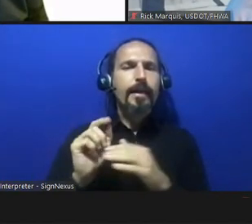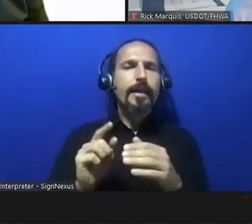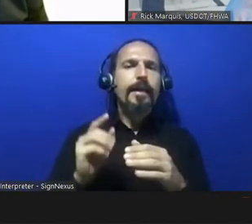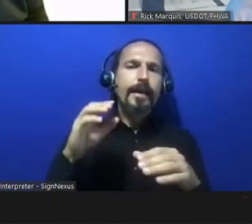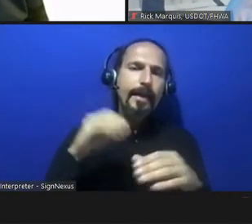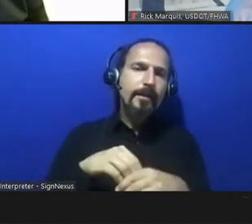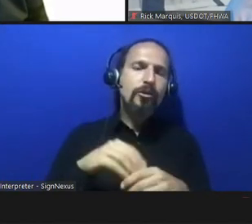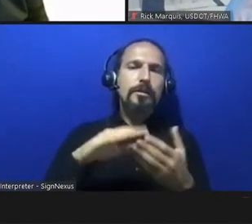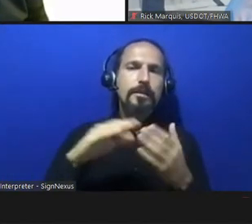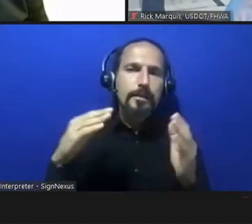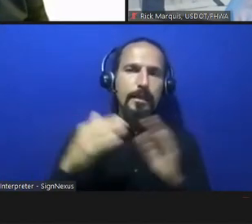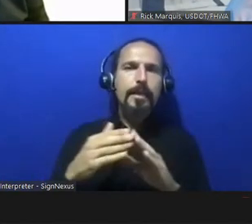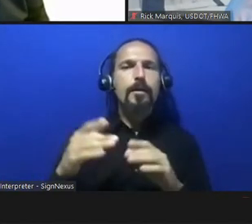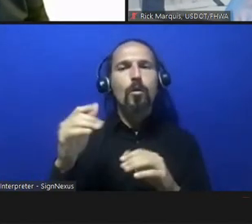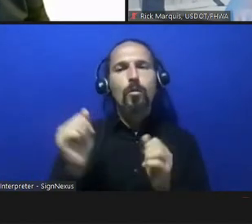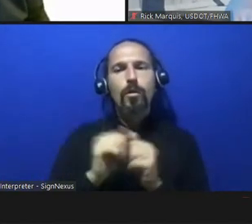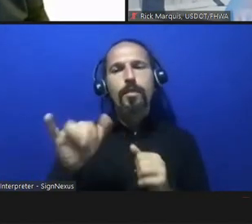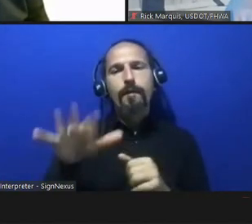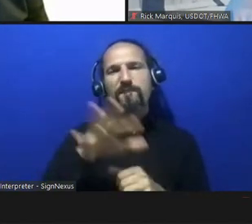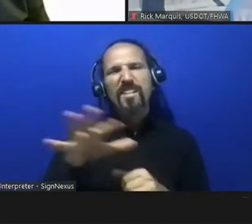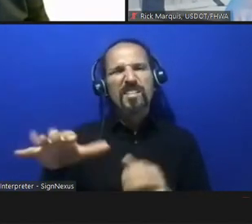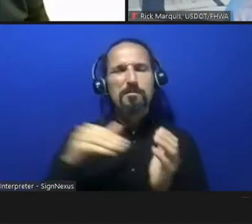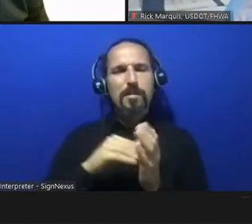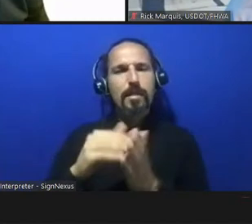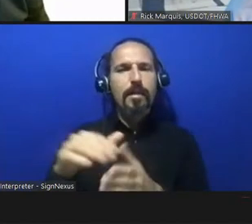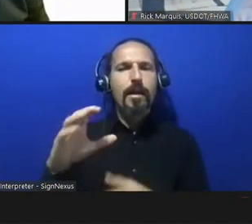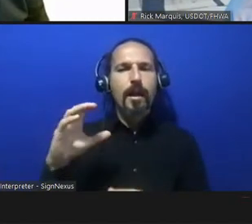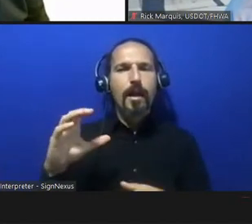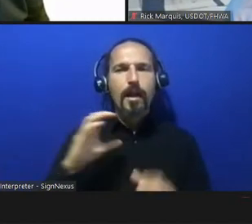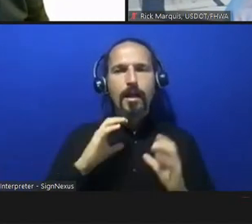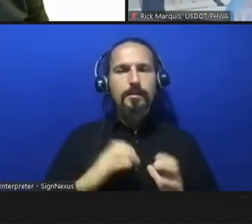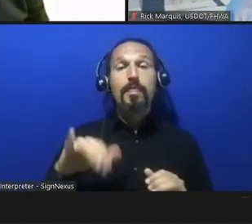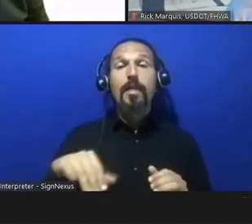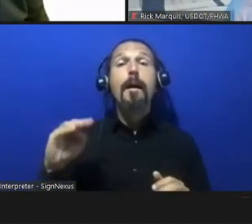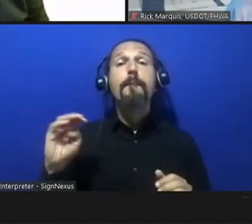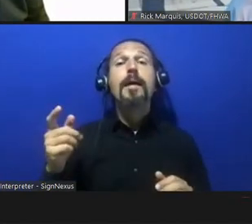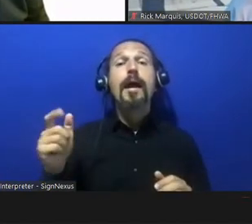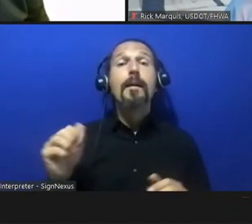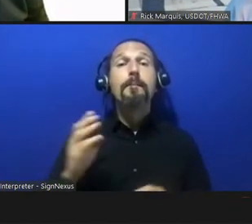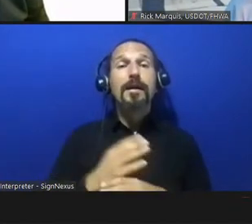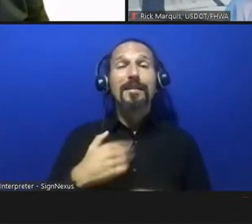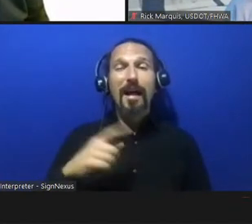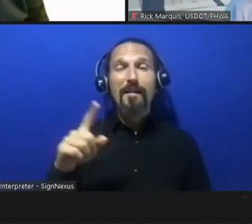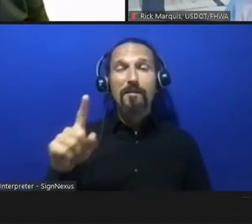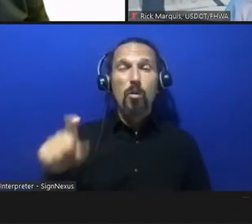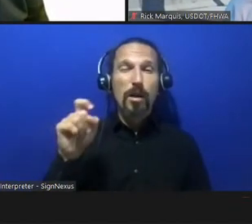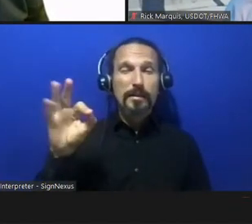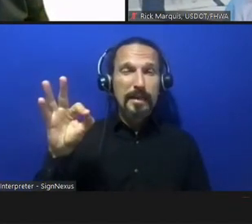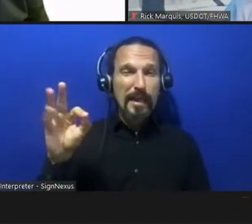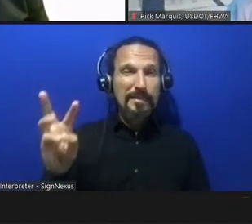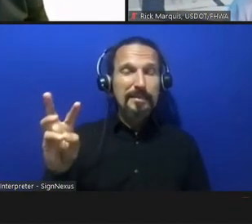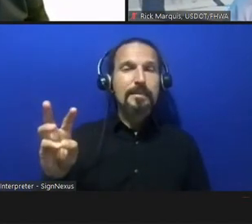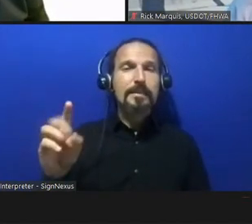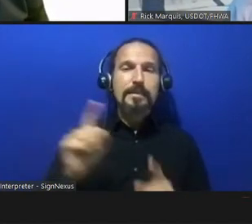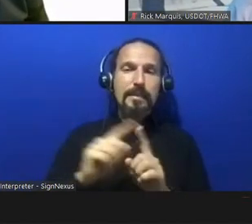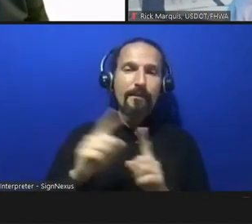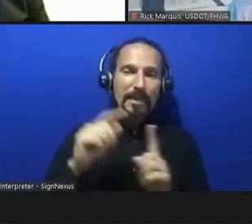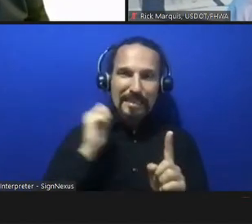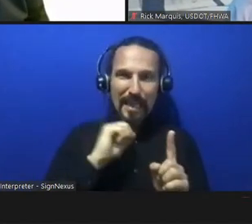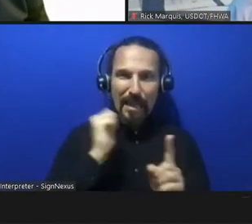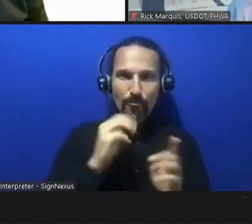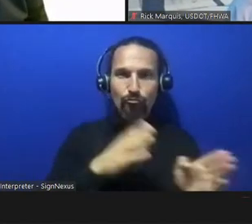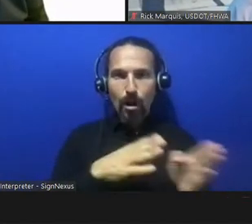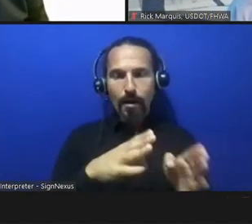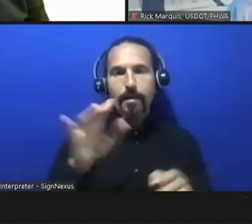coach services with more than 55 million customers megabus has 196 daily routes serving